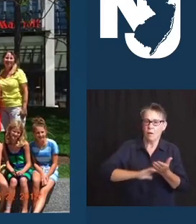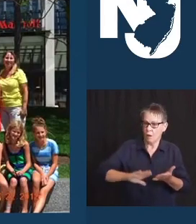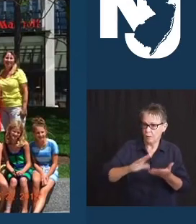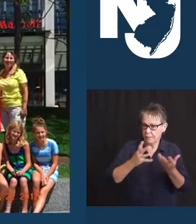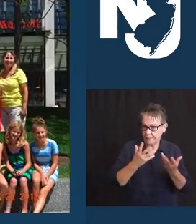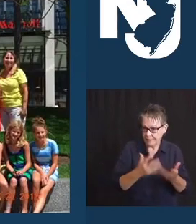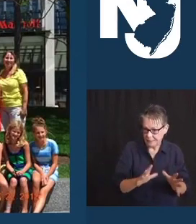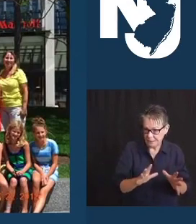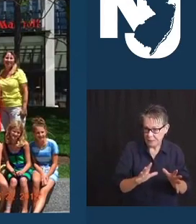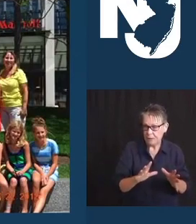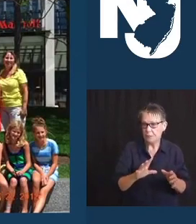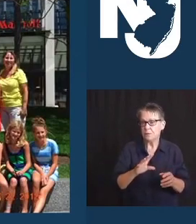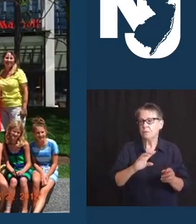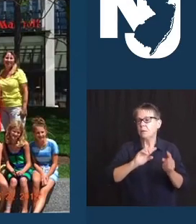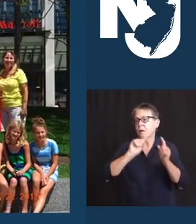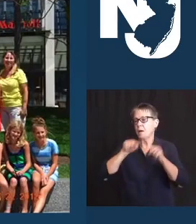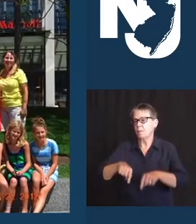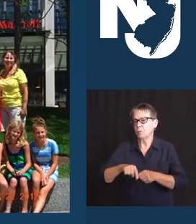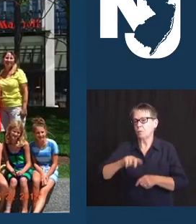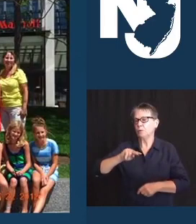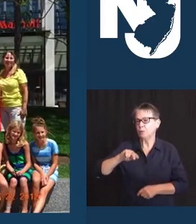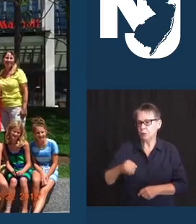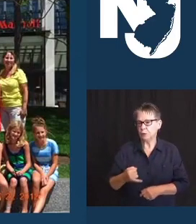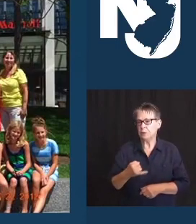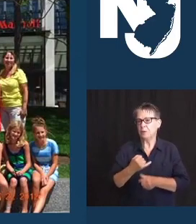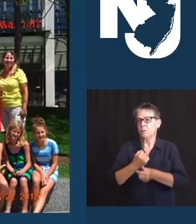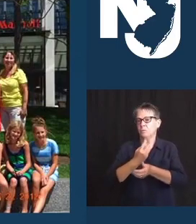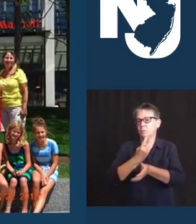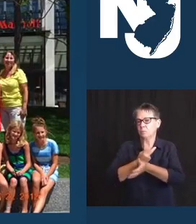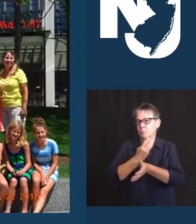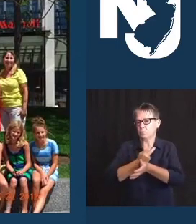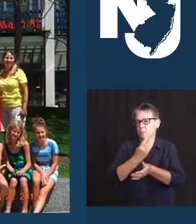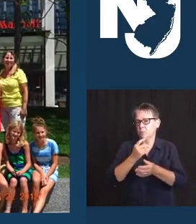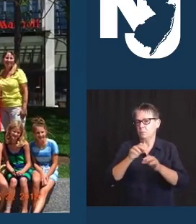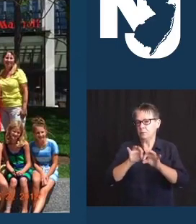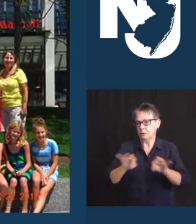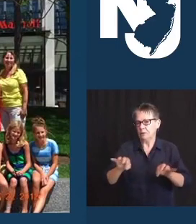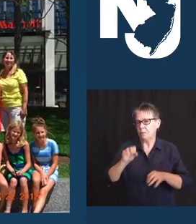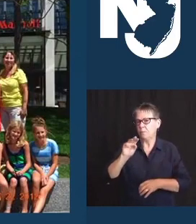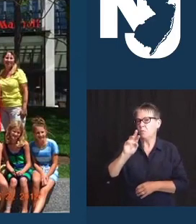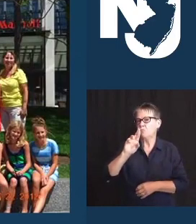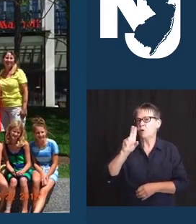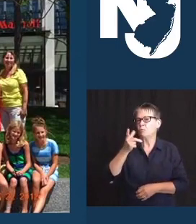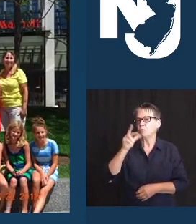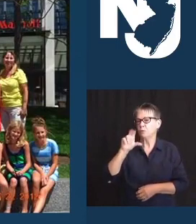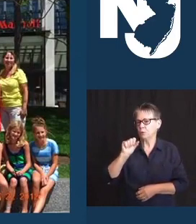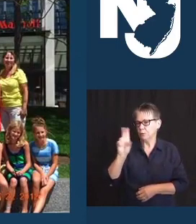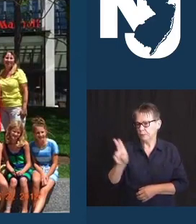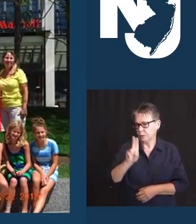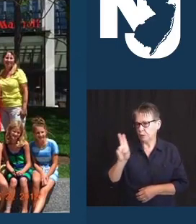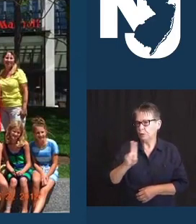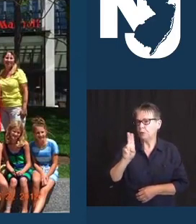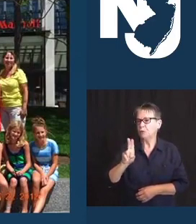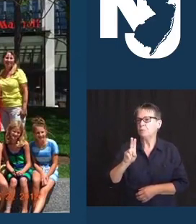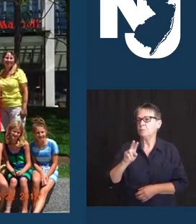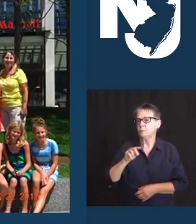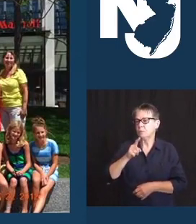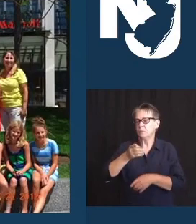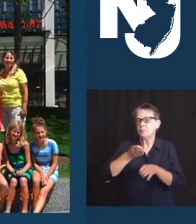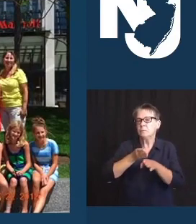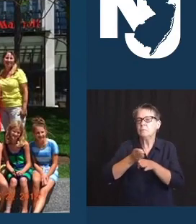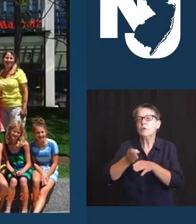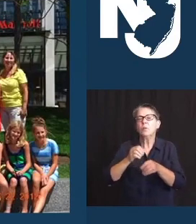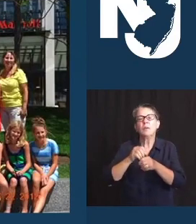Urban Planning from Rutgers University. He would have a long career at Rutgers, beginning in 1963 as the Essex